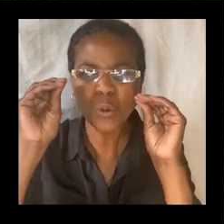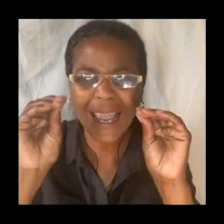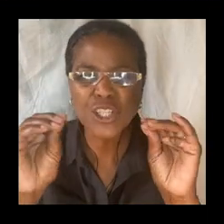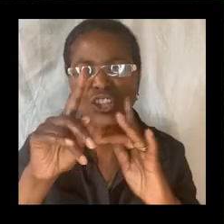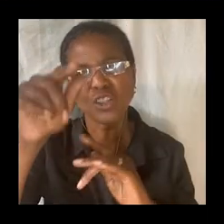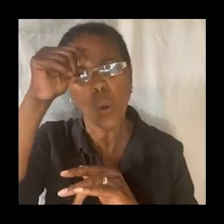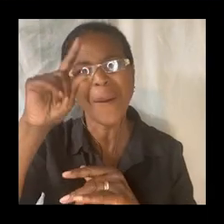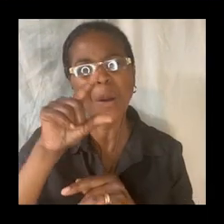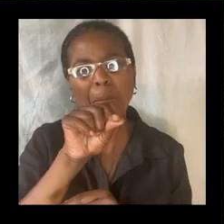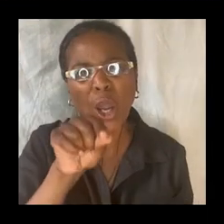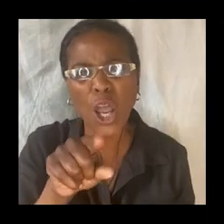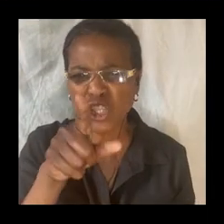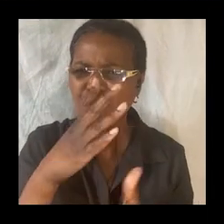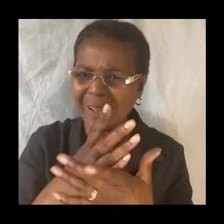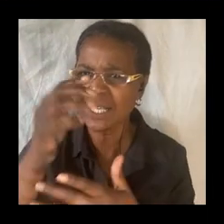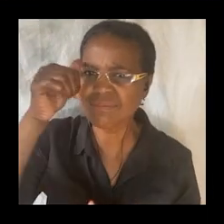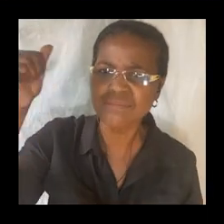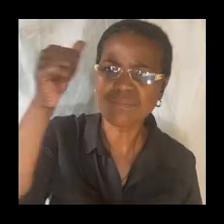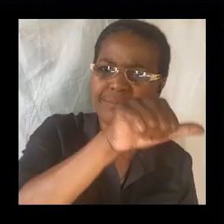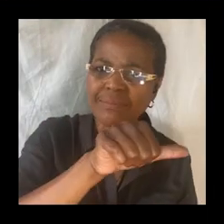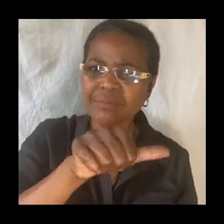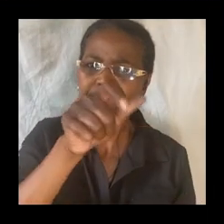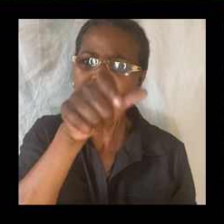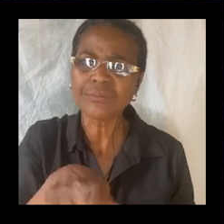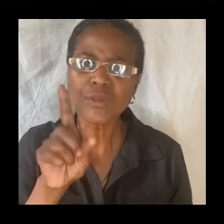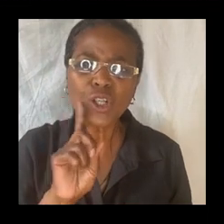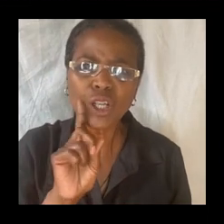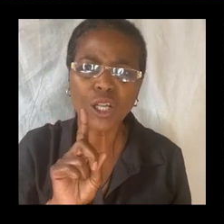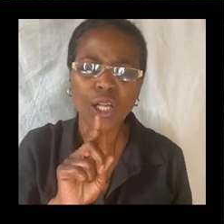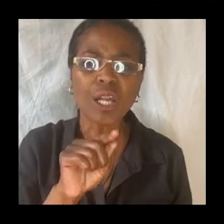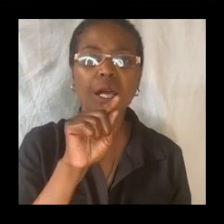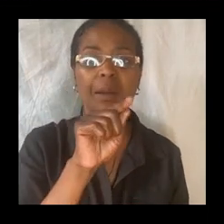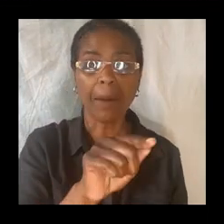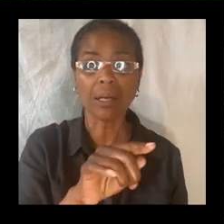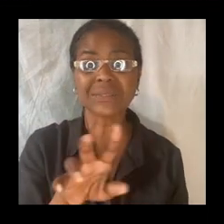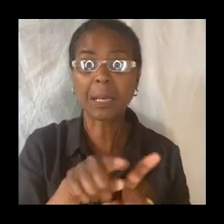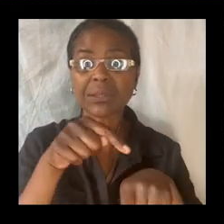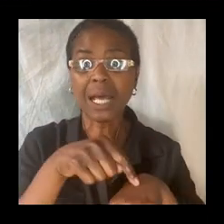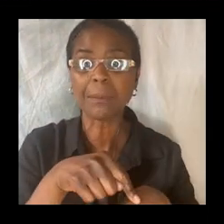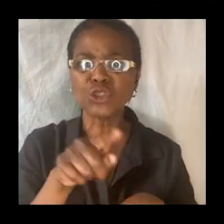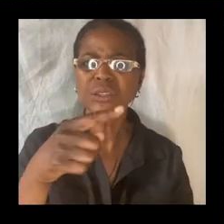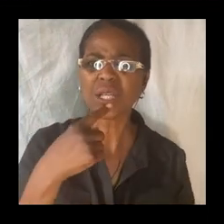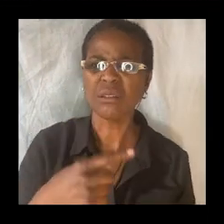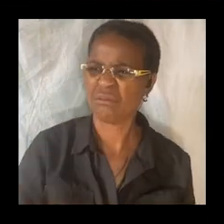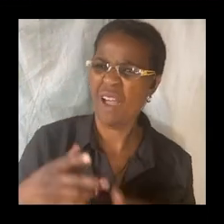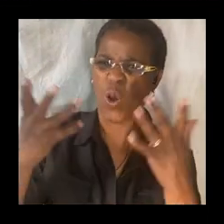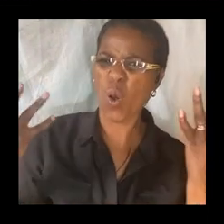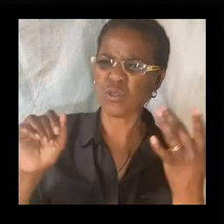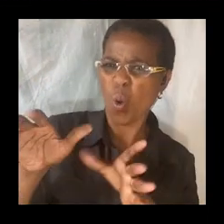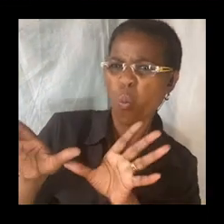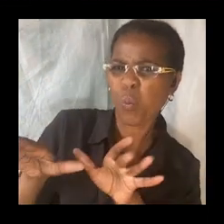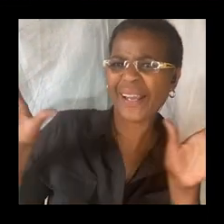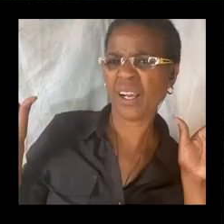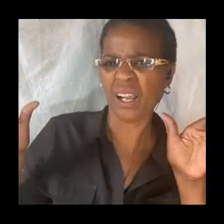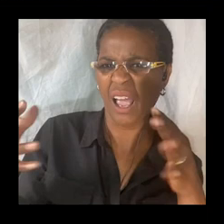what she knows about birds, what she thinks about education. So she's very kind of intelligent in that way. But in the same kind of group